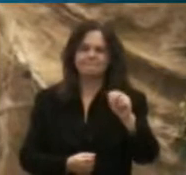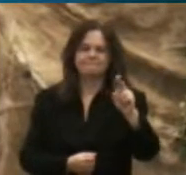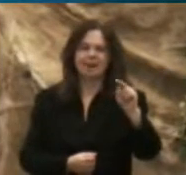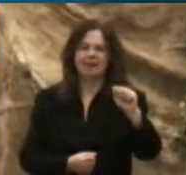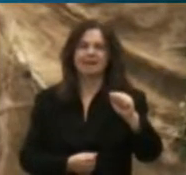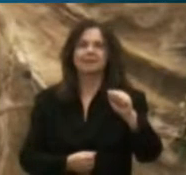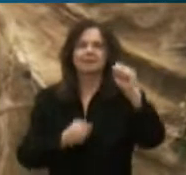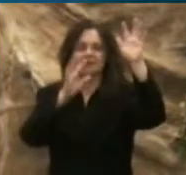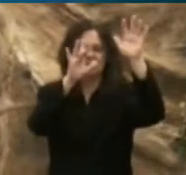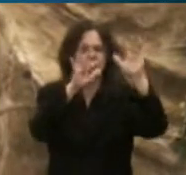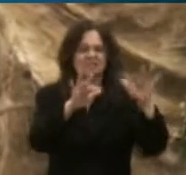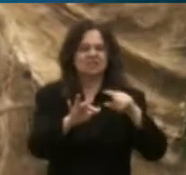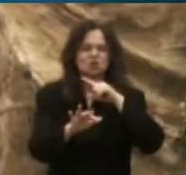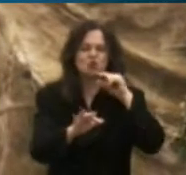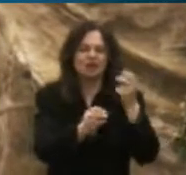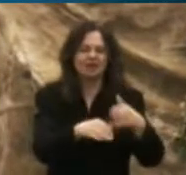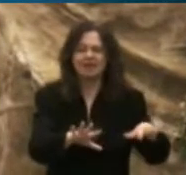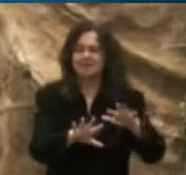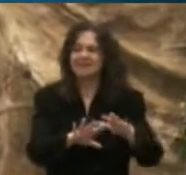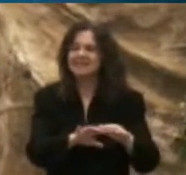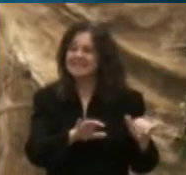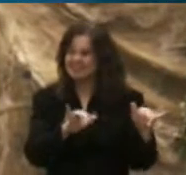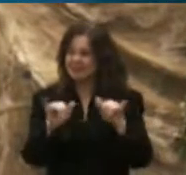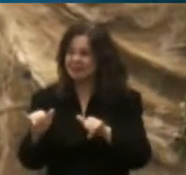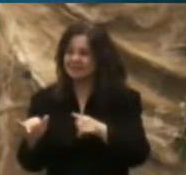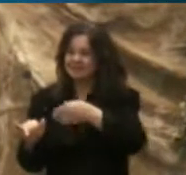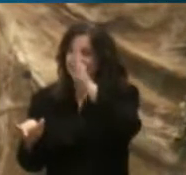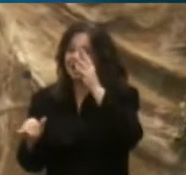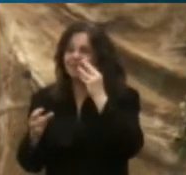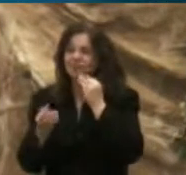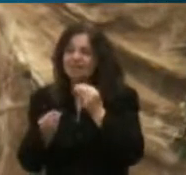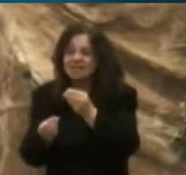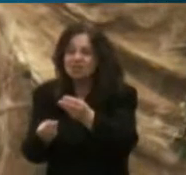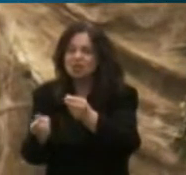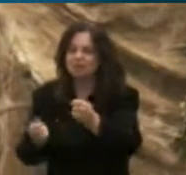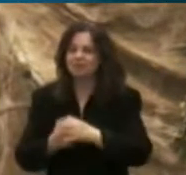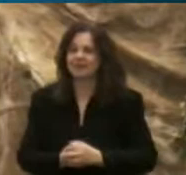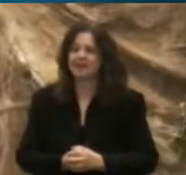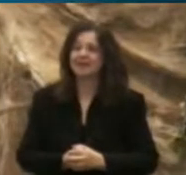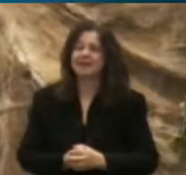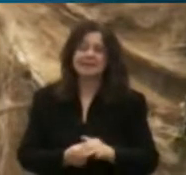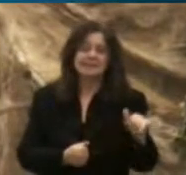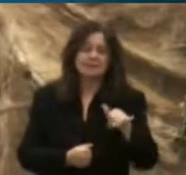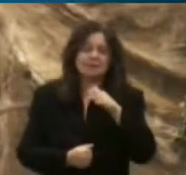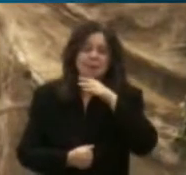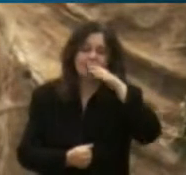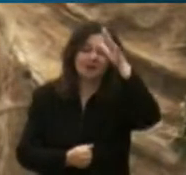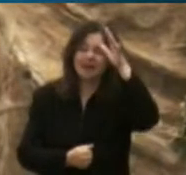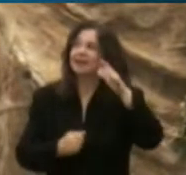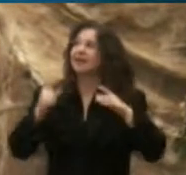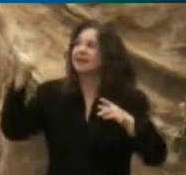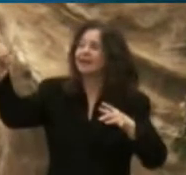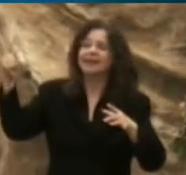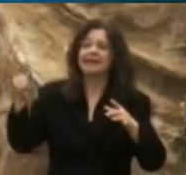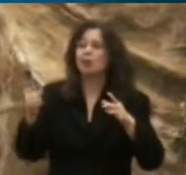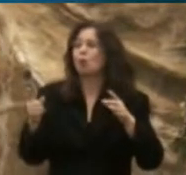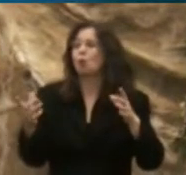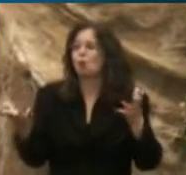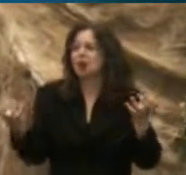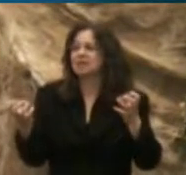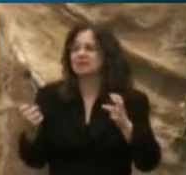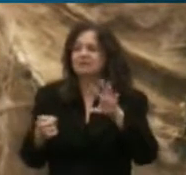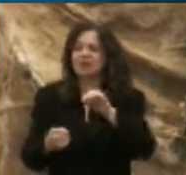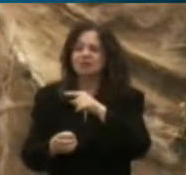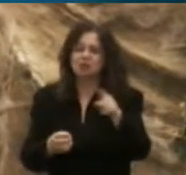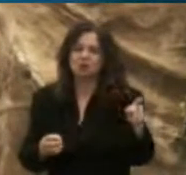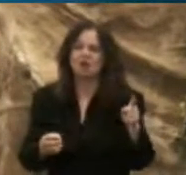with surprising mercy. Like a loving parent, God runs to meet you again this day, and he forgives your sins for the sake